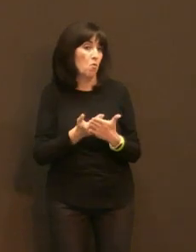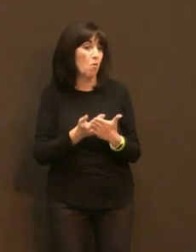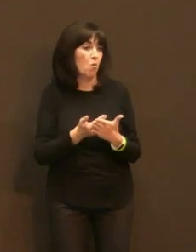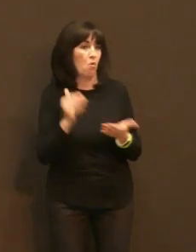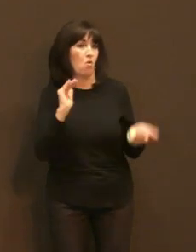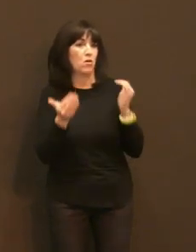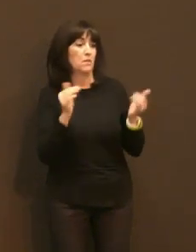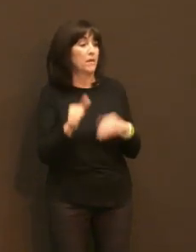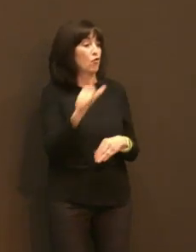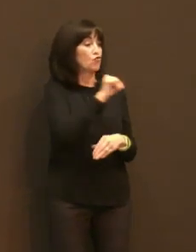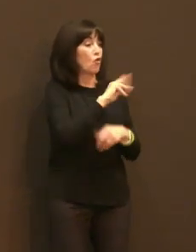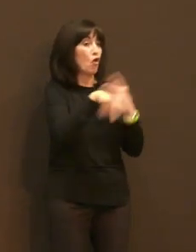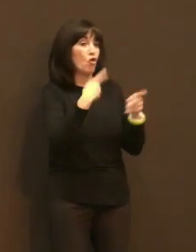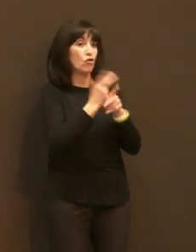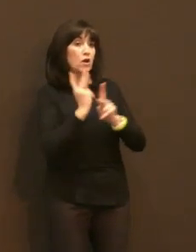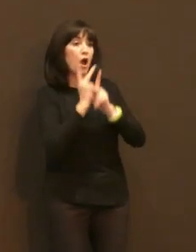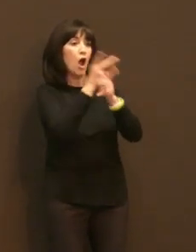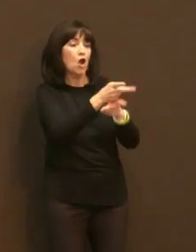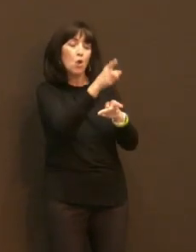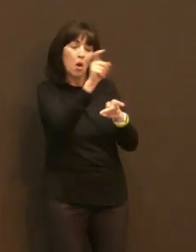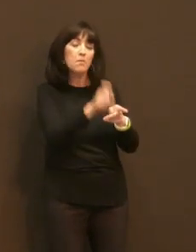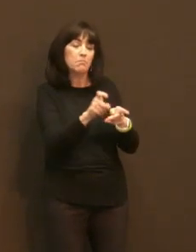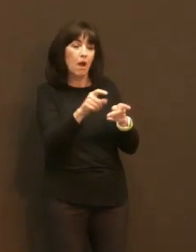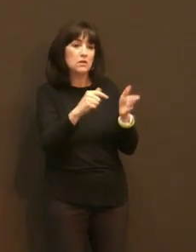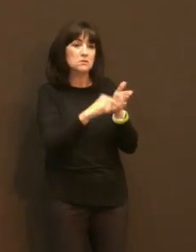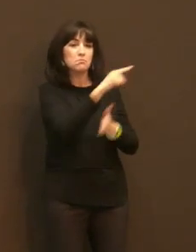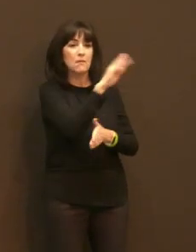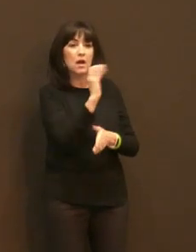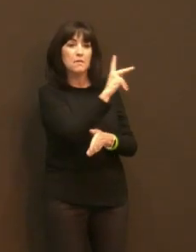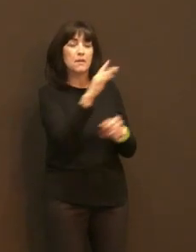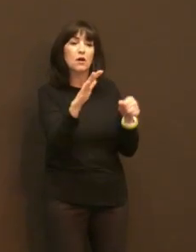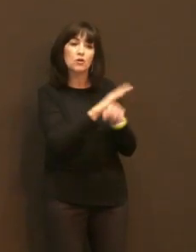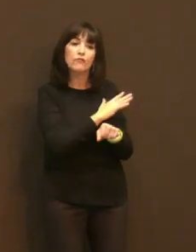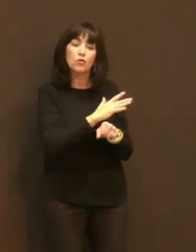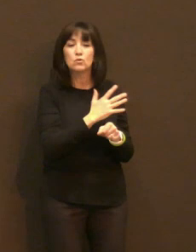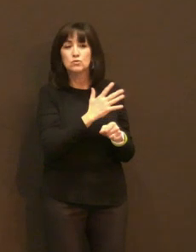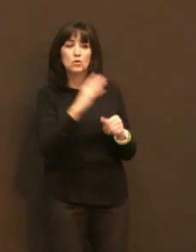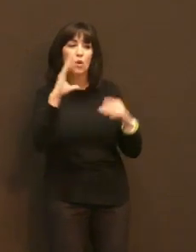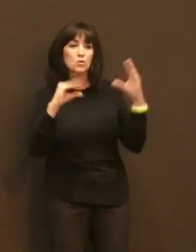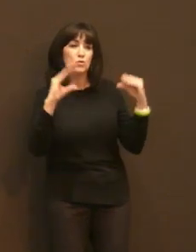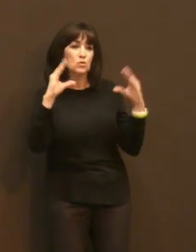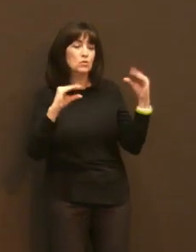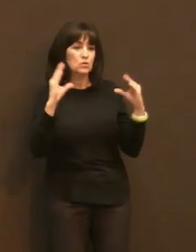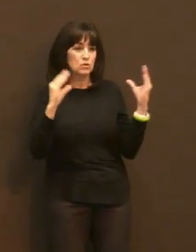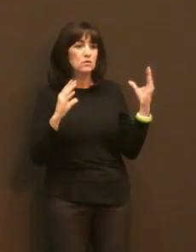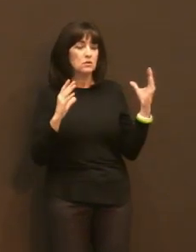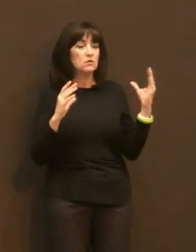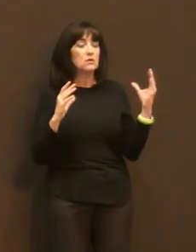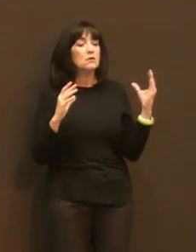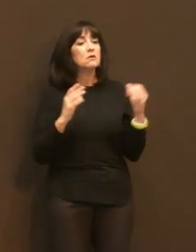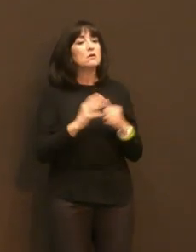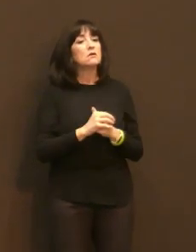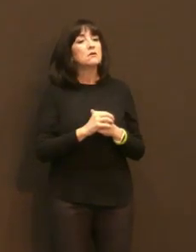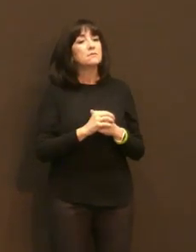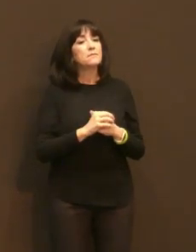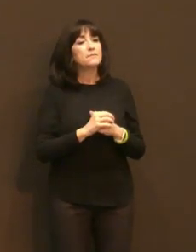this adjustment, is, if I understand it correctly, is part of a part of that. I know